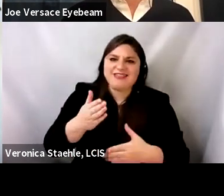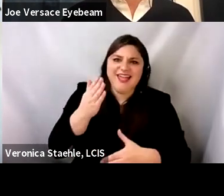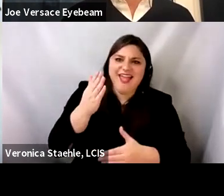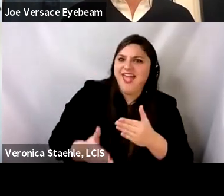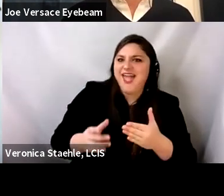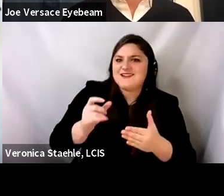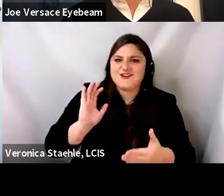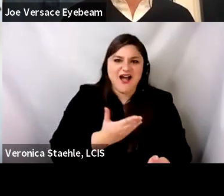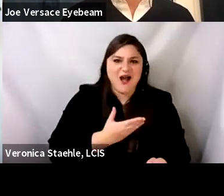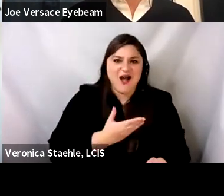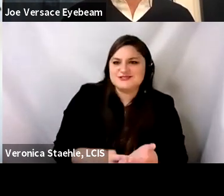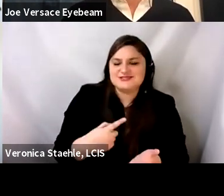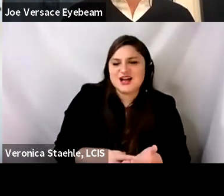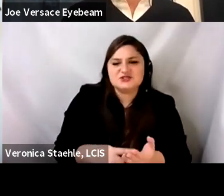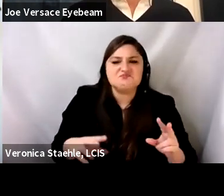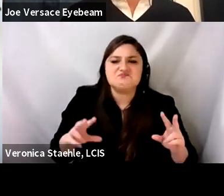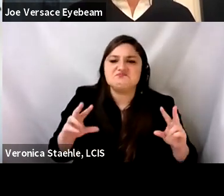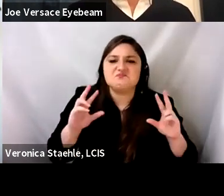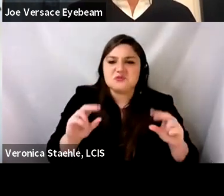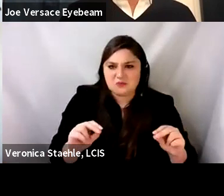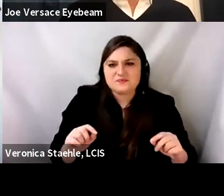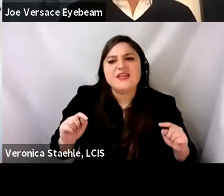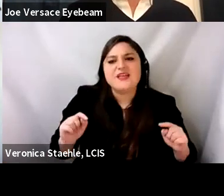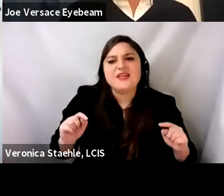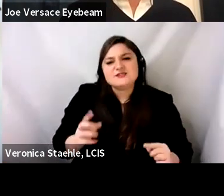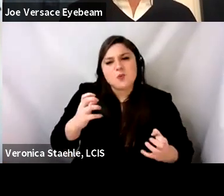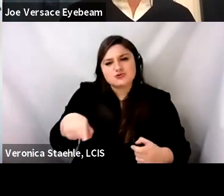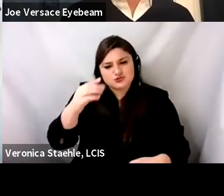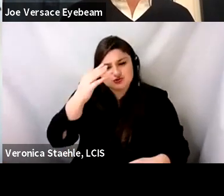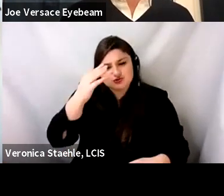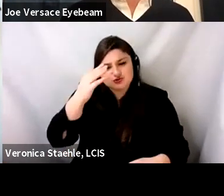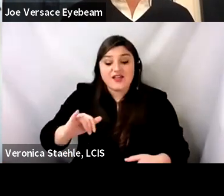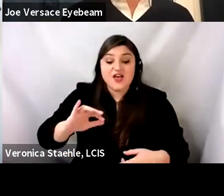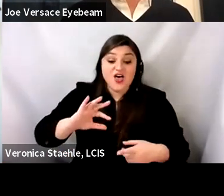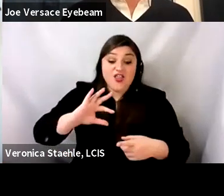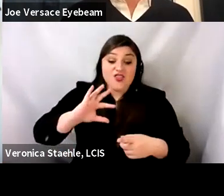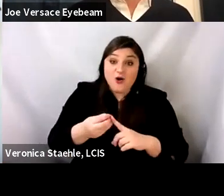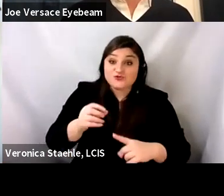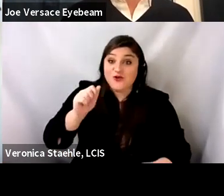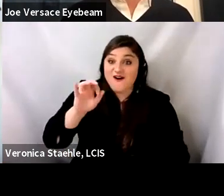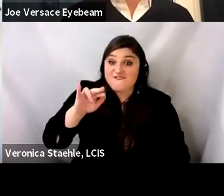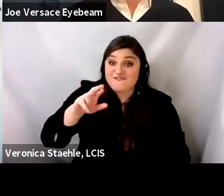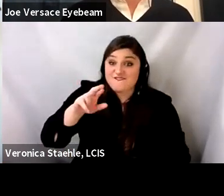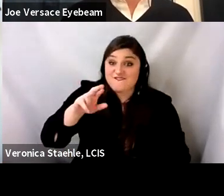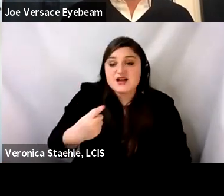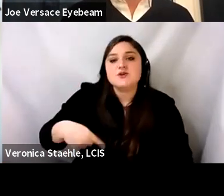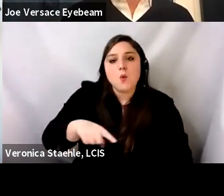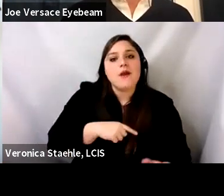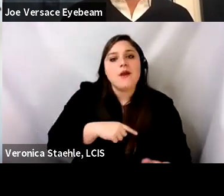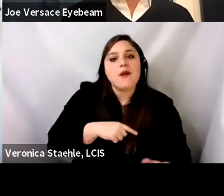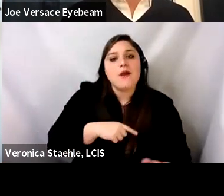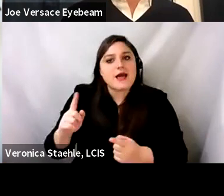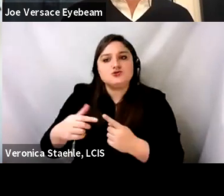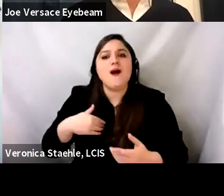time this is for cultural board members as well as staff. And we are here for you. We're planning a series of follow-up discussion sessions